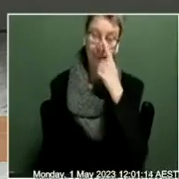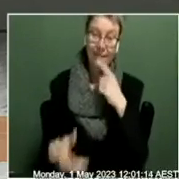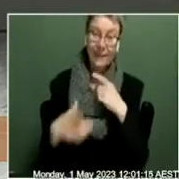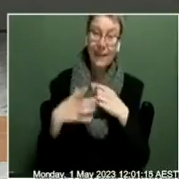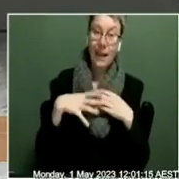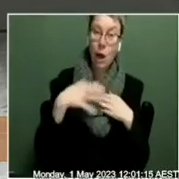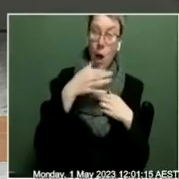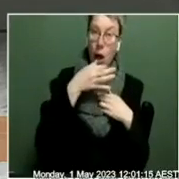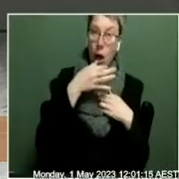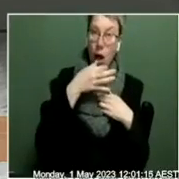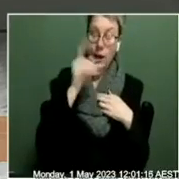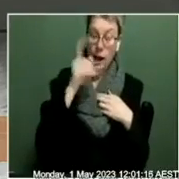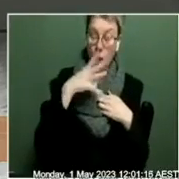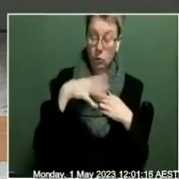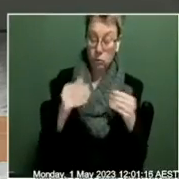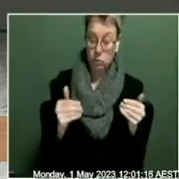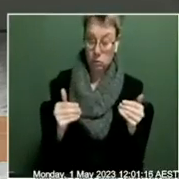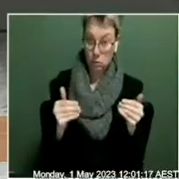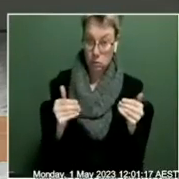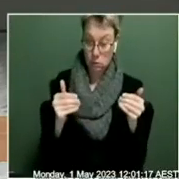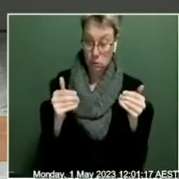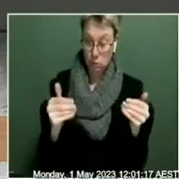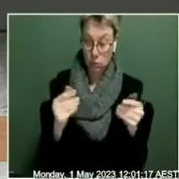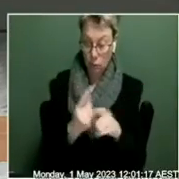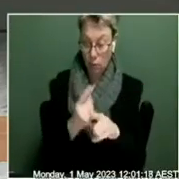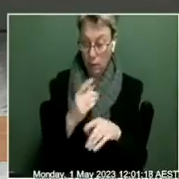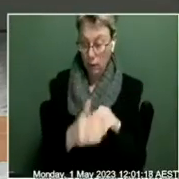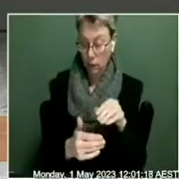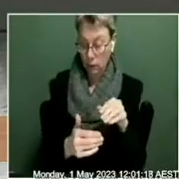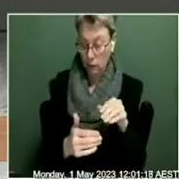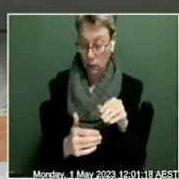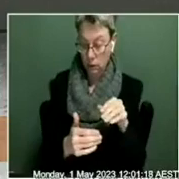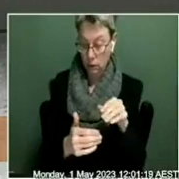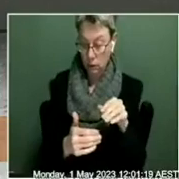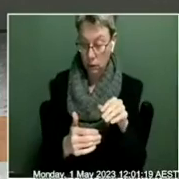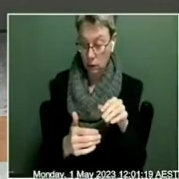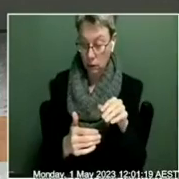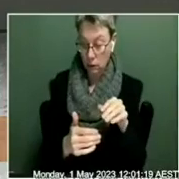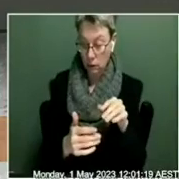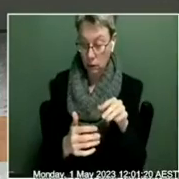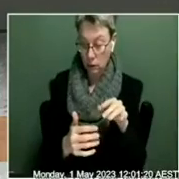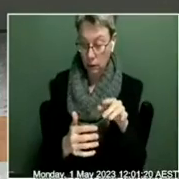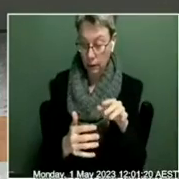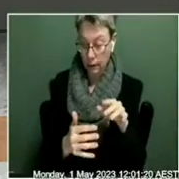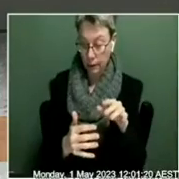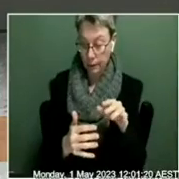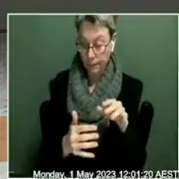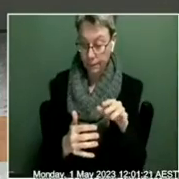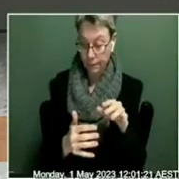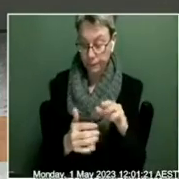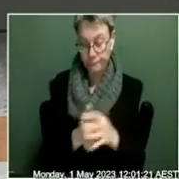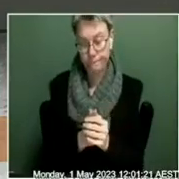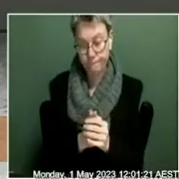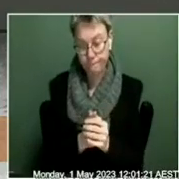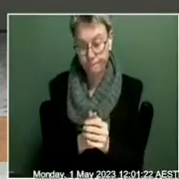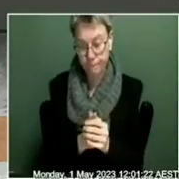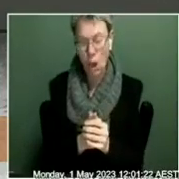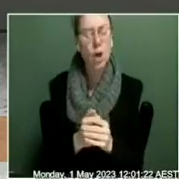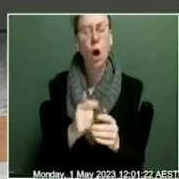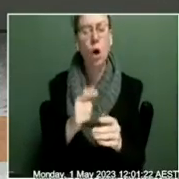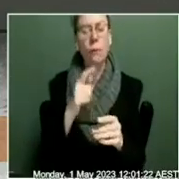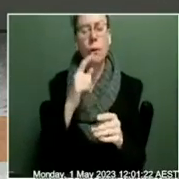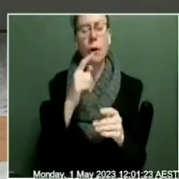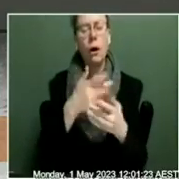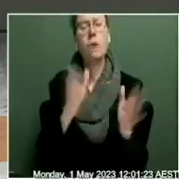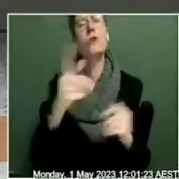it's not public commentary, but the concerns raised by the unions, the police